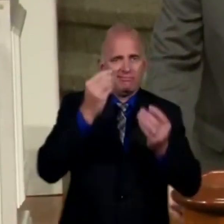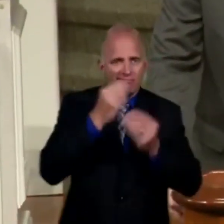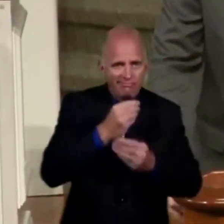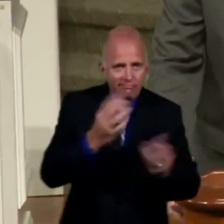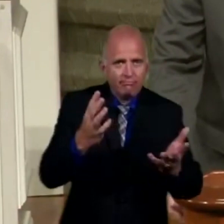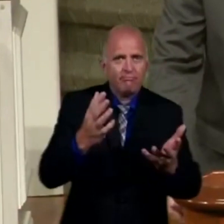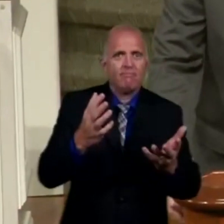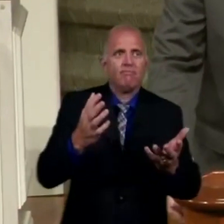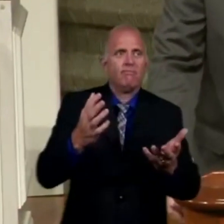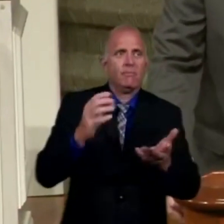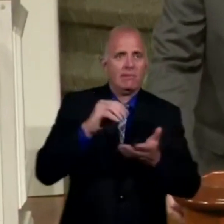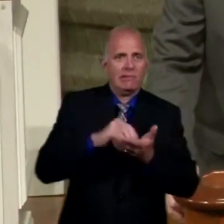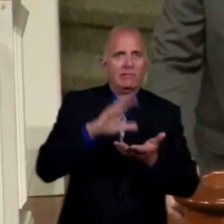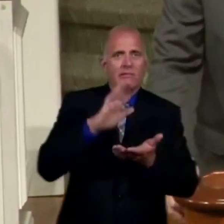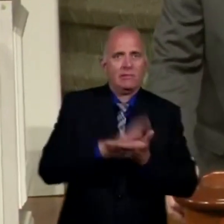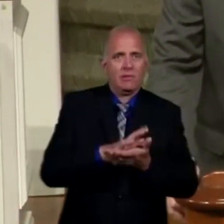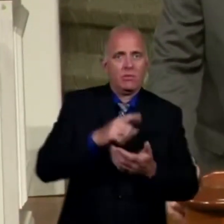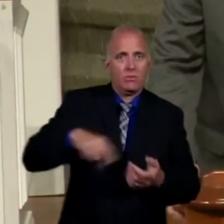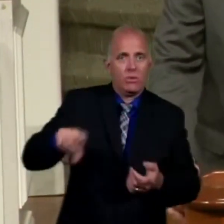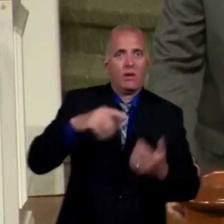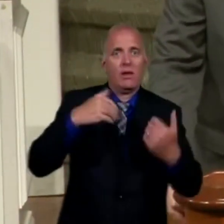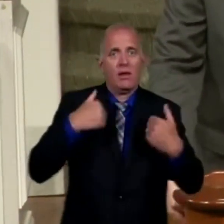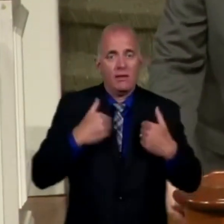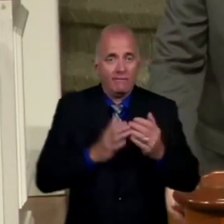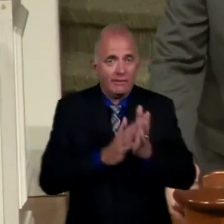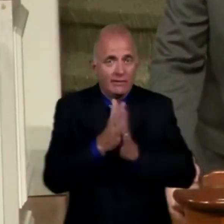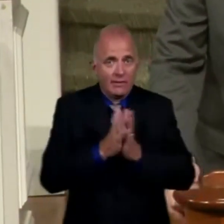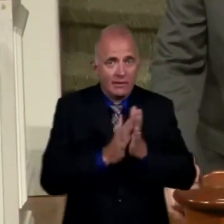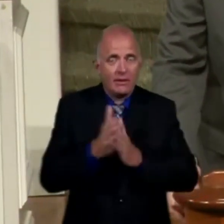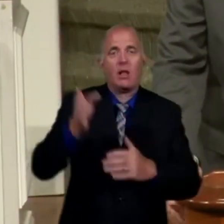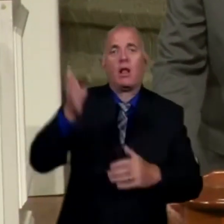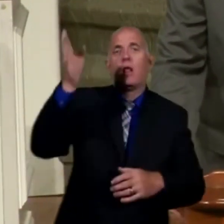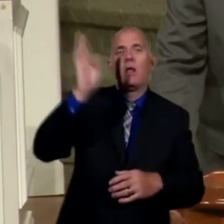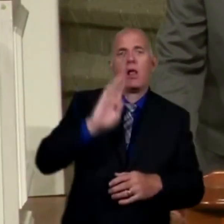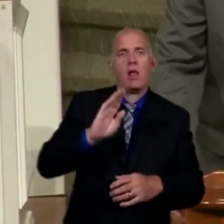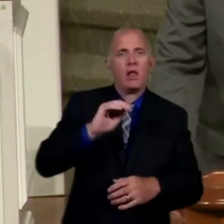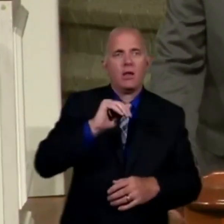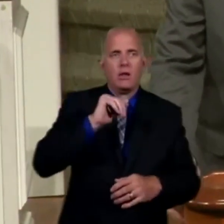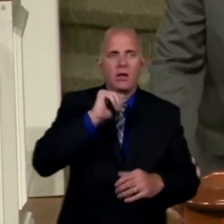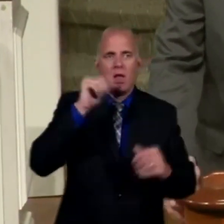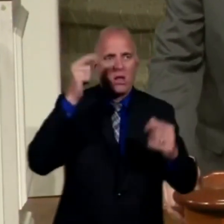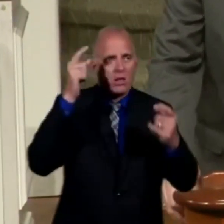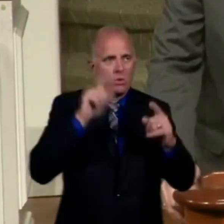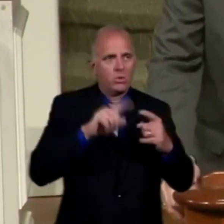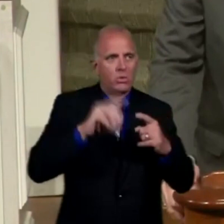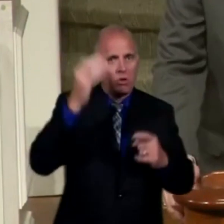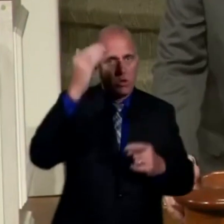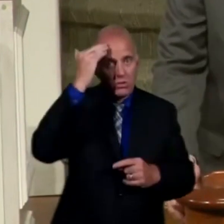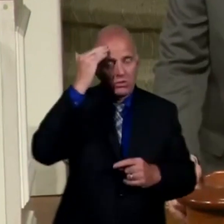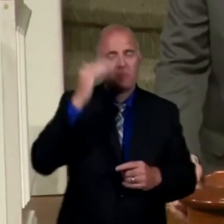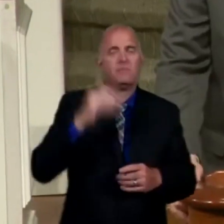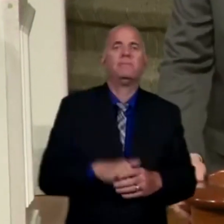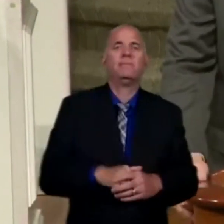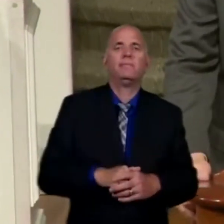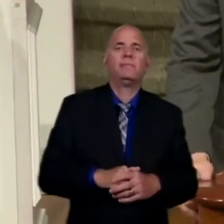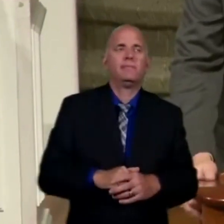of this, that they have a zeal of God, but not according to knowledge. He goes, I have to hand it to